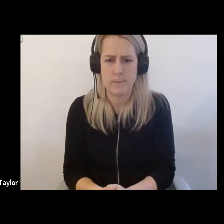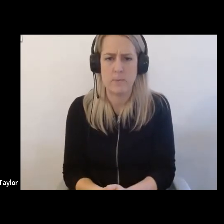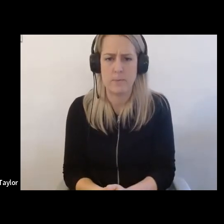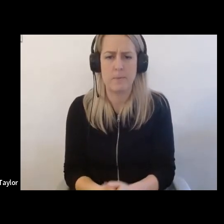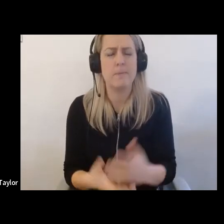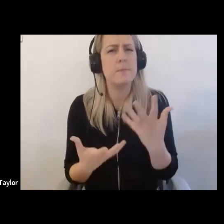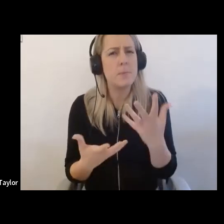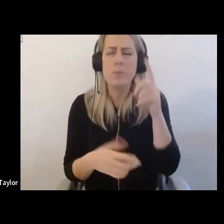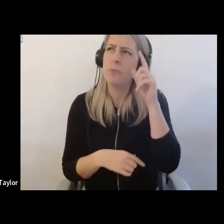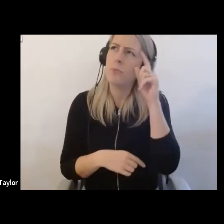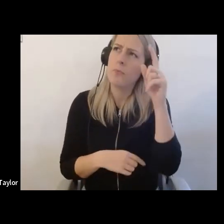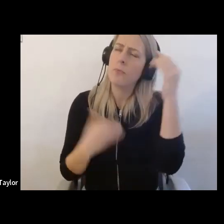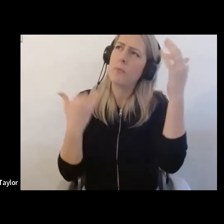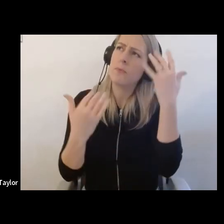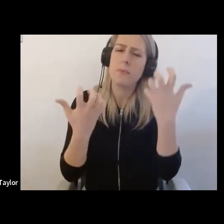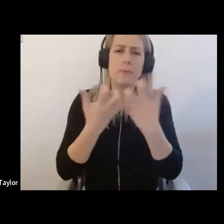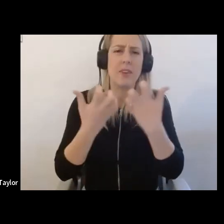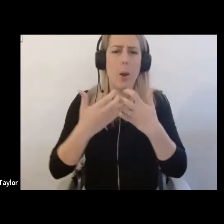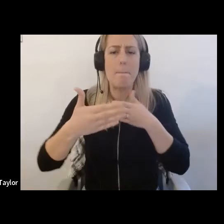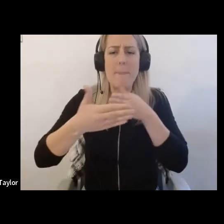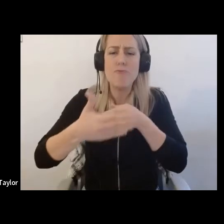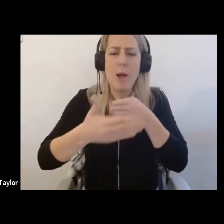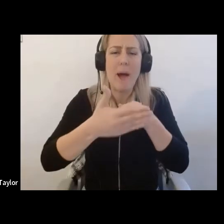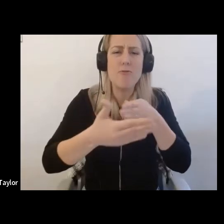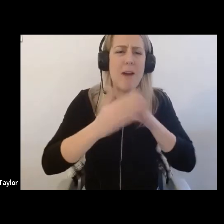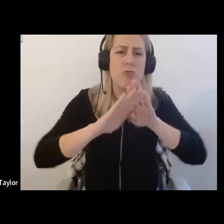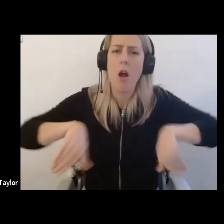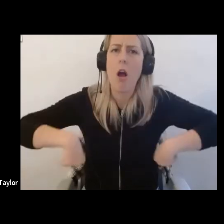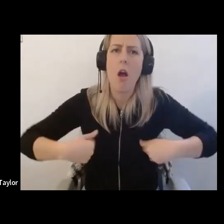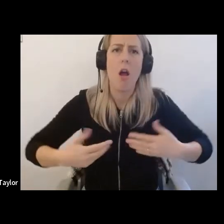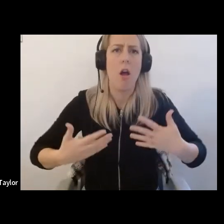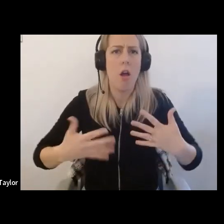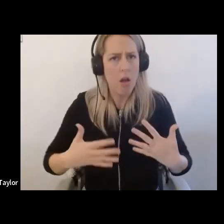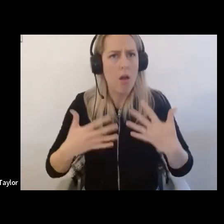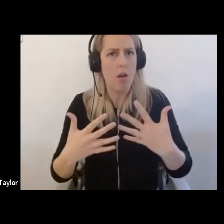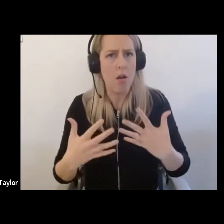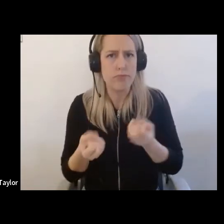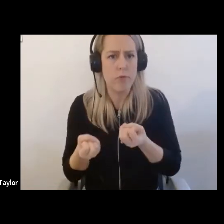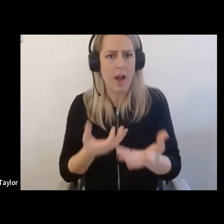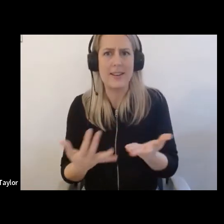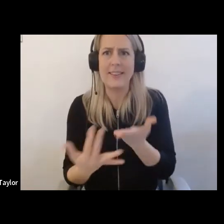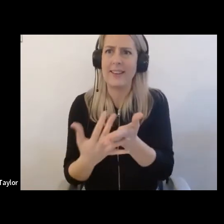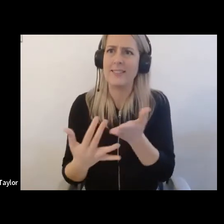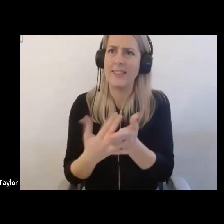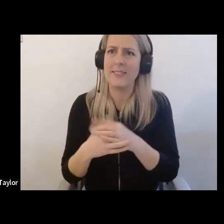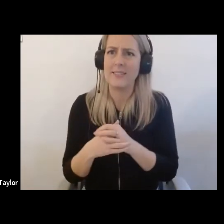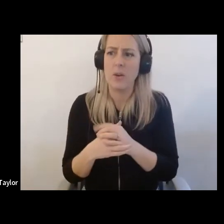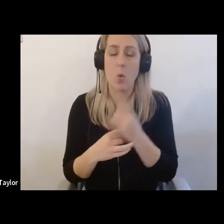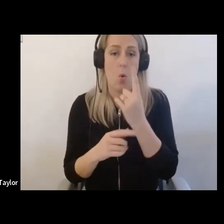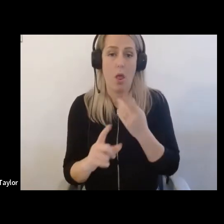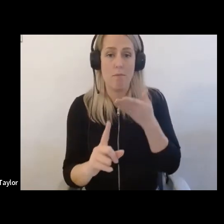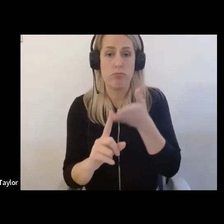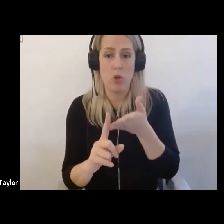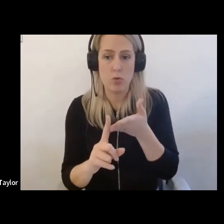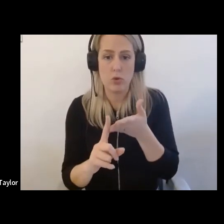barriers, which we'll get into more. You know, clearly one approach is just, you know, try and address all of those problems